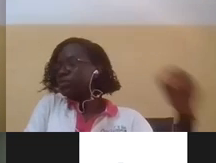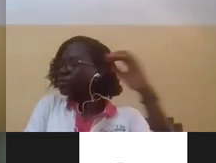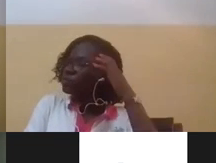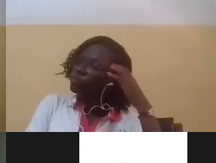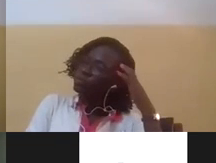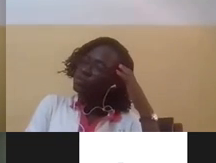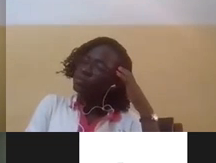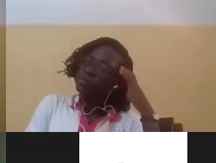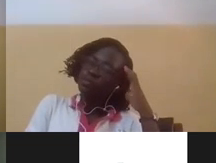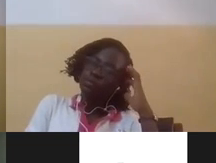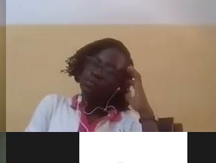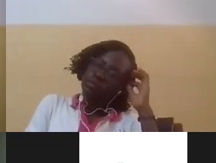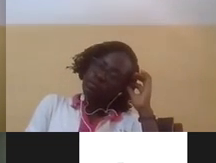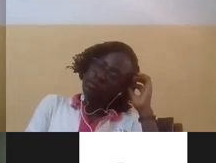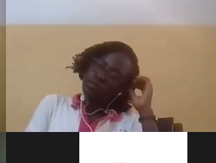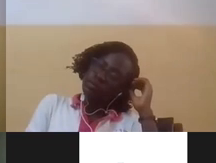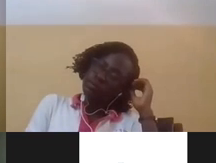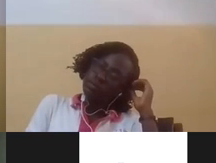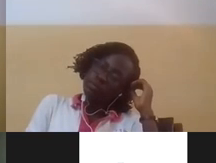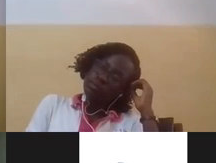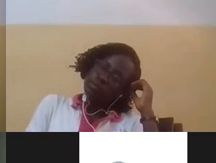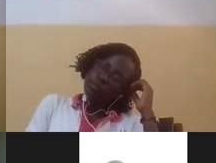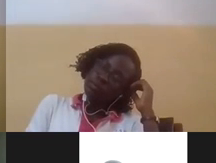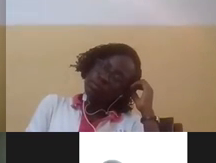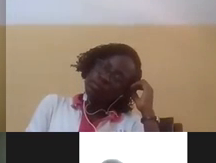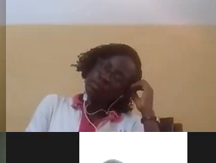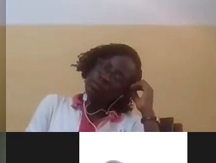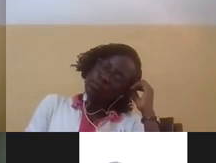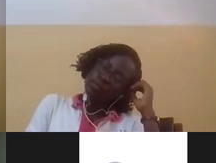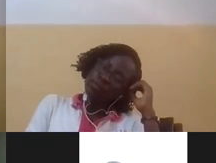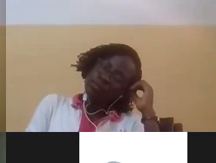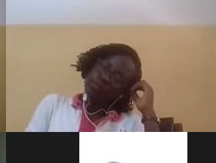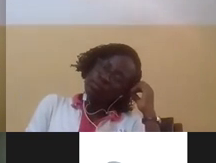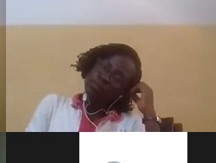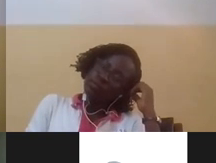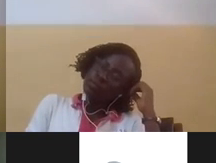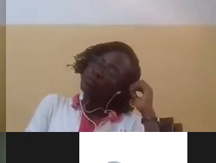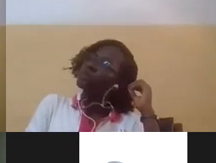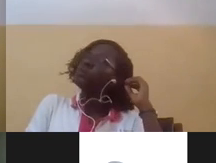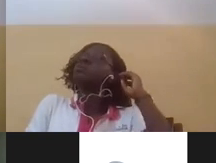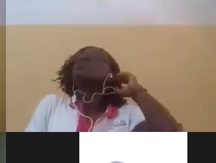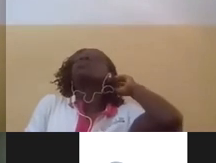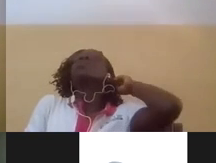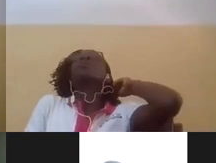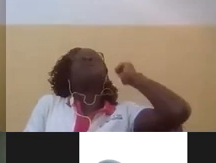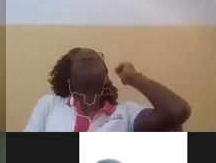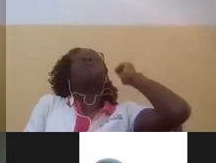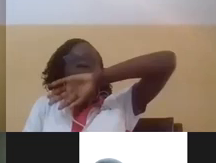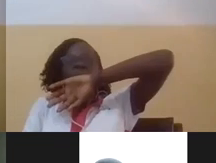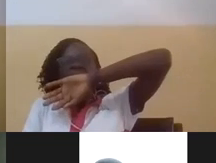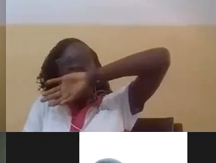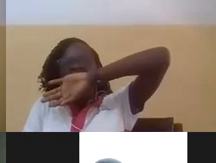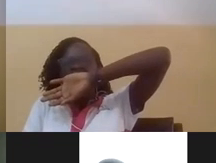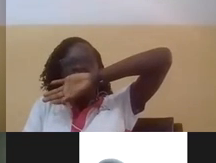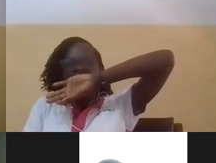or not this pandemic, as I said, is until there is a cure, a vaccine or treatments. Most